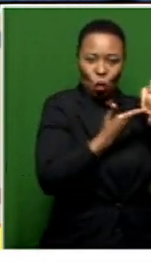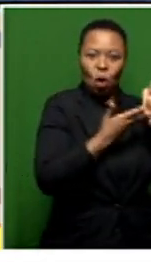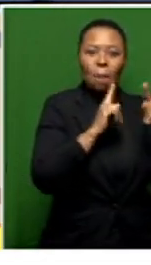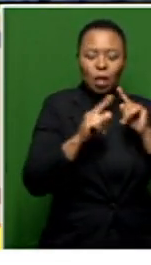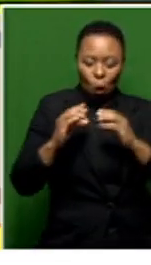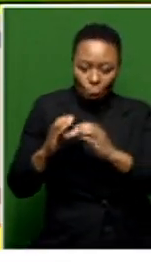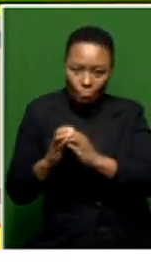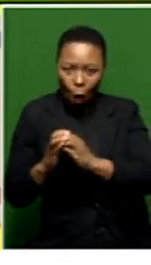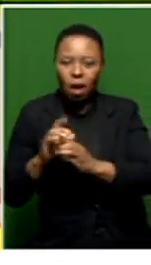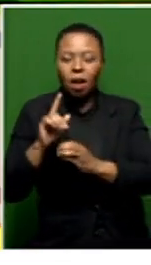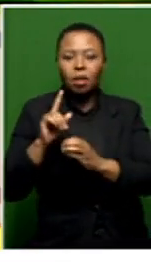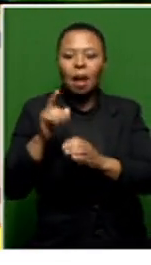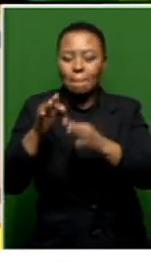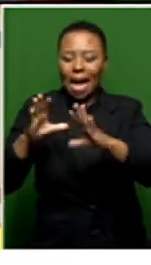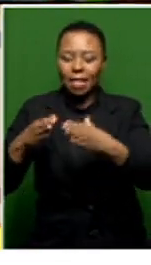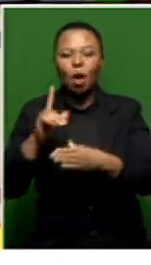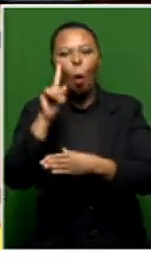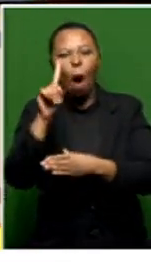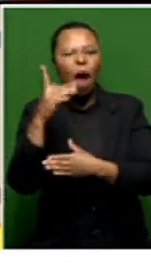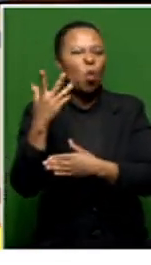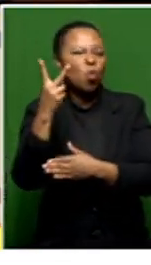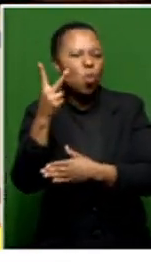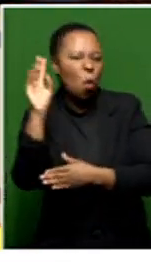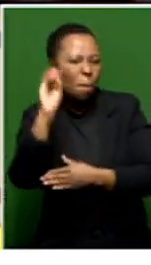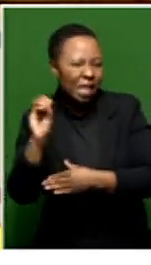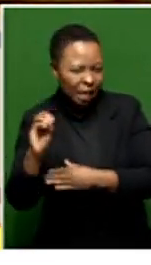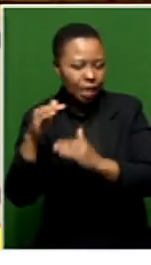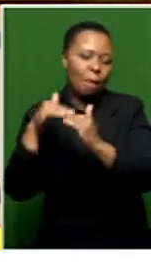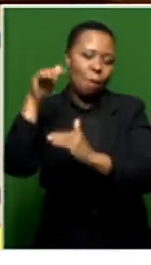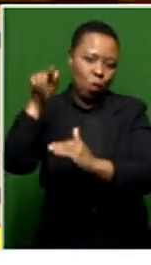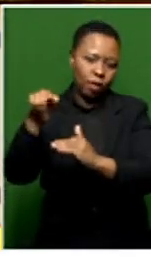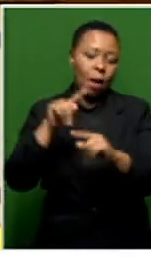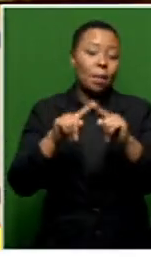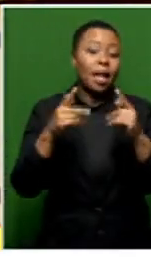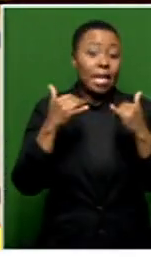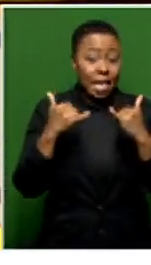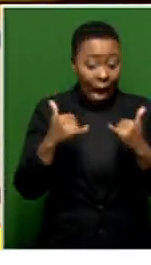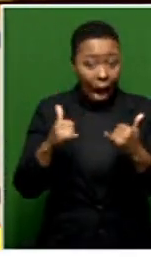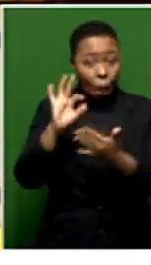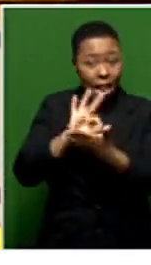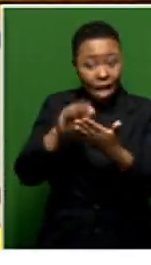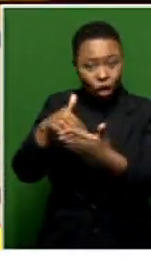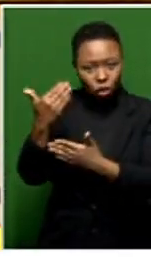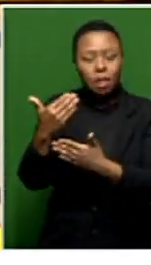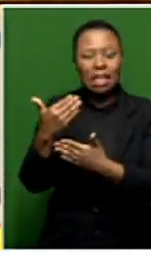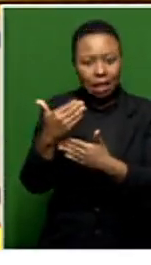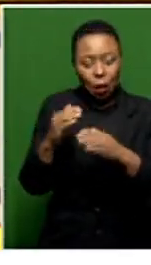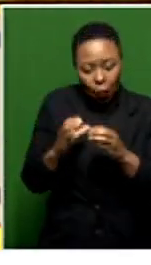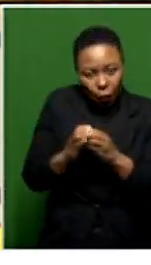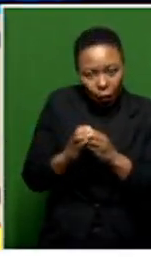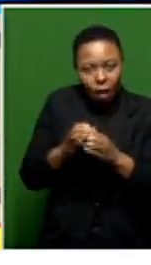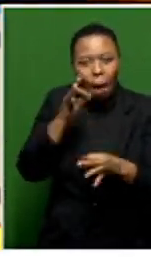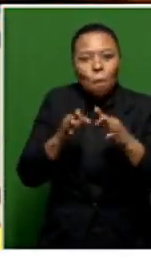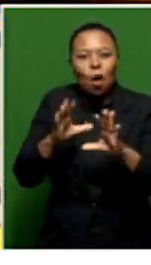perhaps 1% or 2% at most. Now that in this election we have many more smaller parties